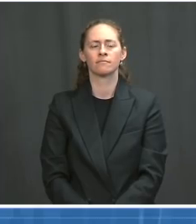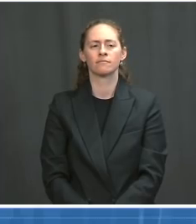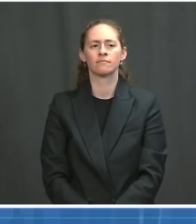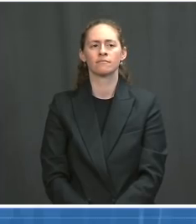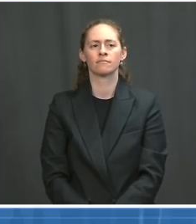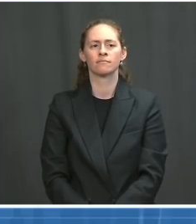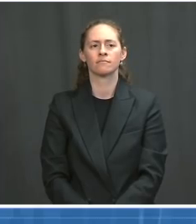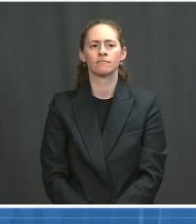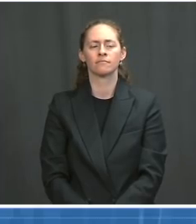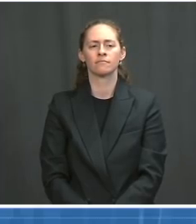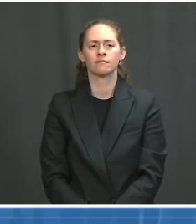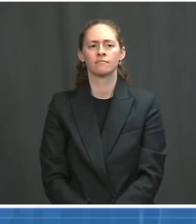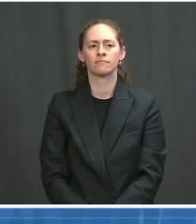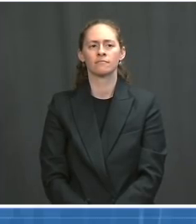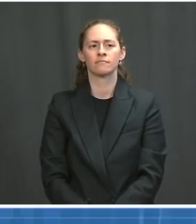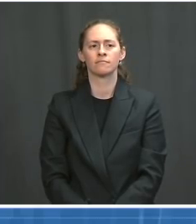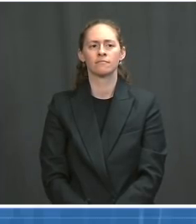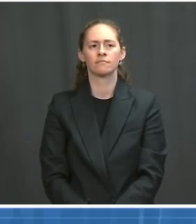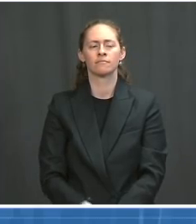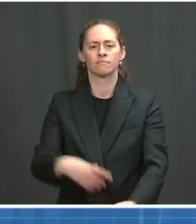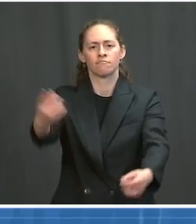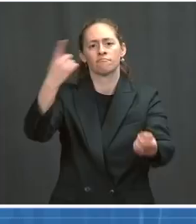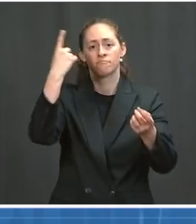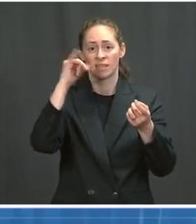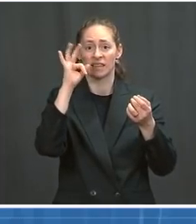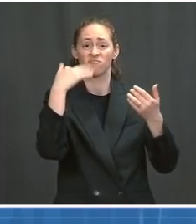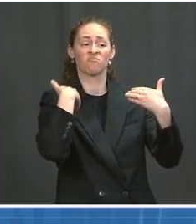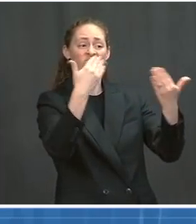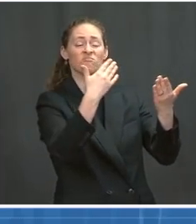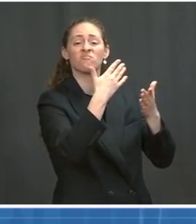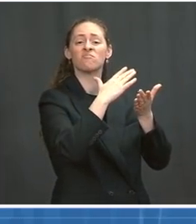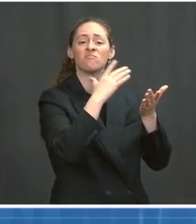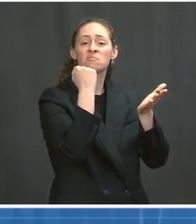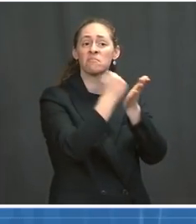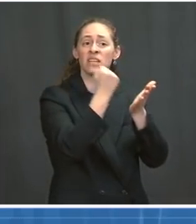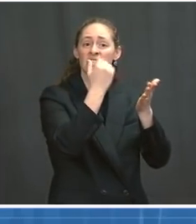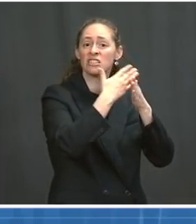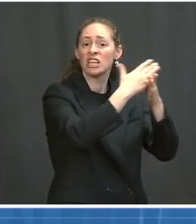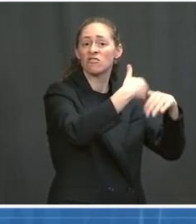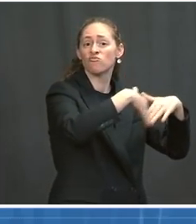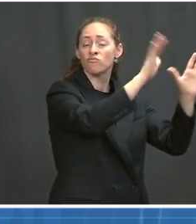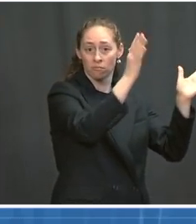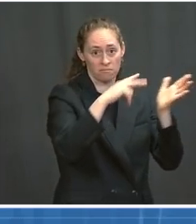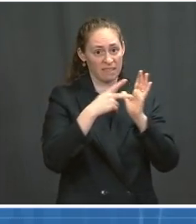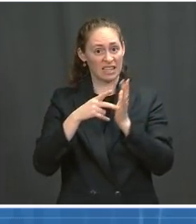TRIPS, does the White House have any plans to push for broader international manufacturing capabilities?